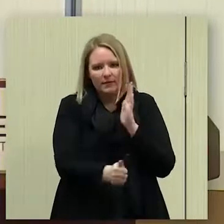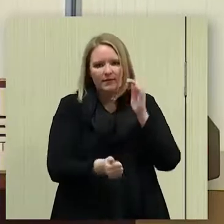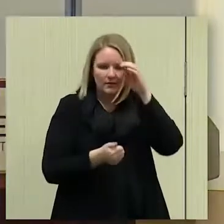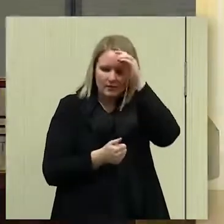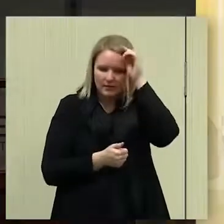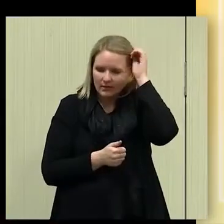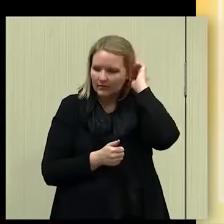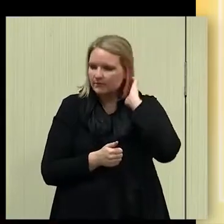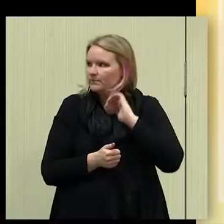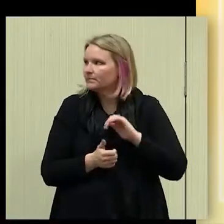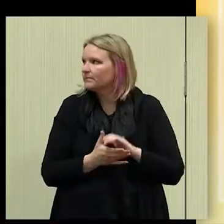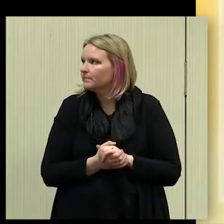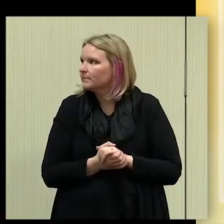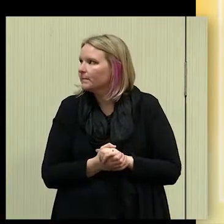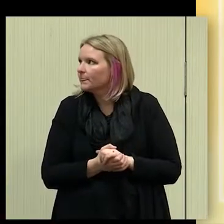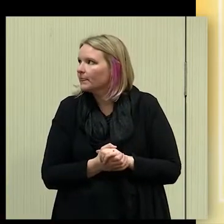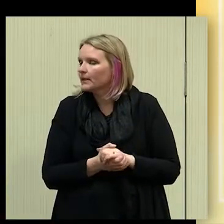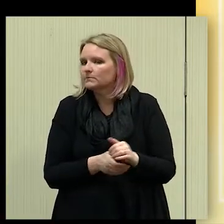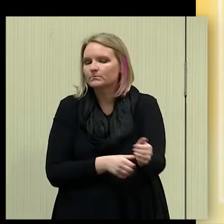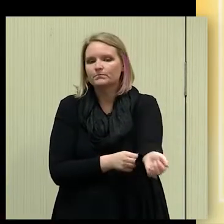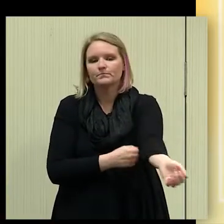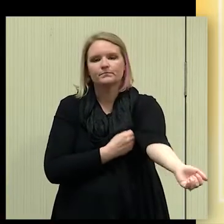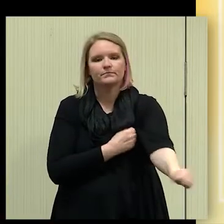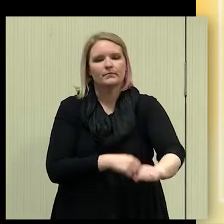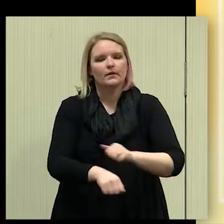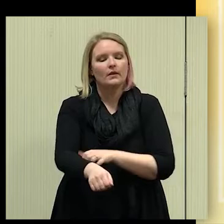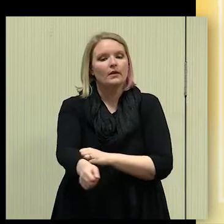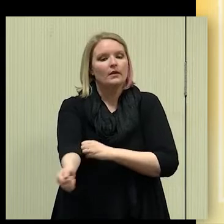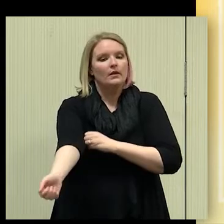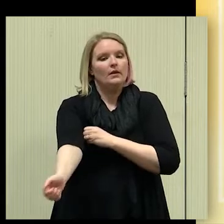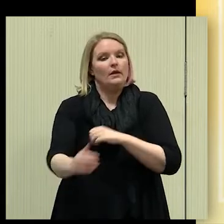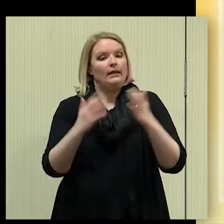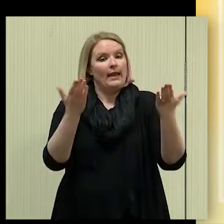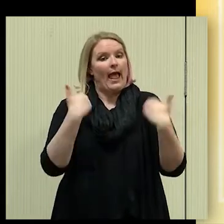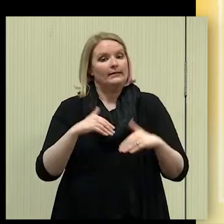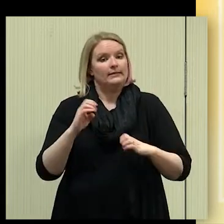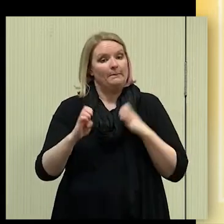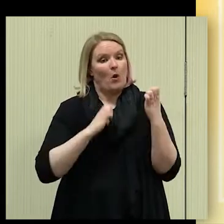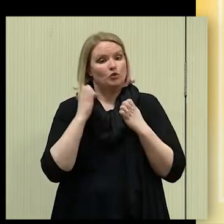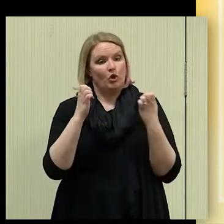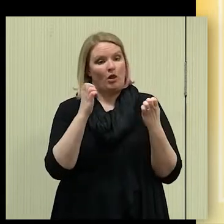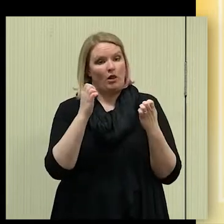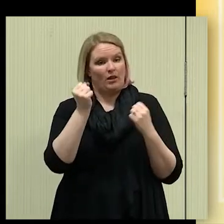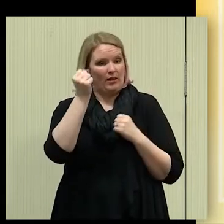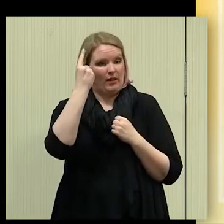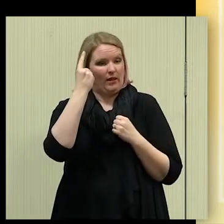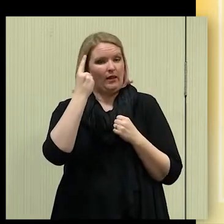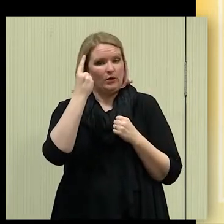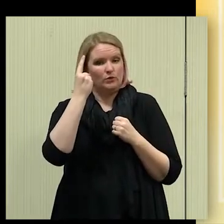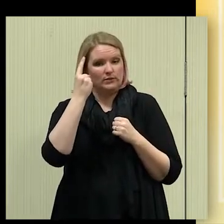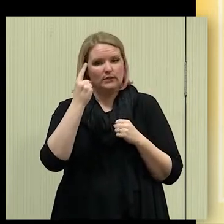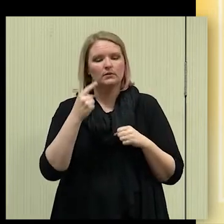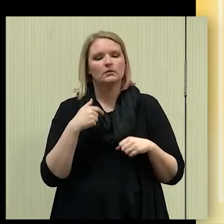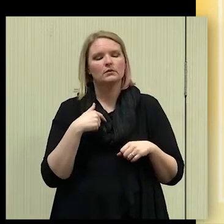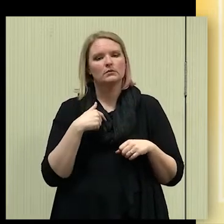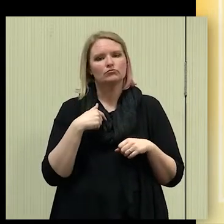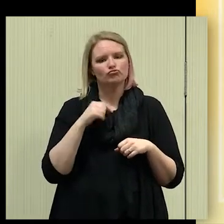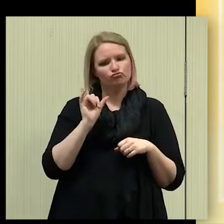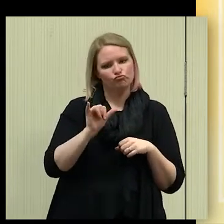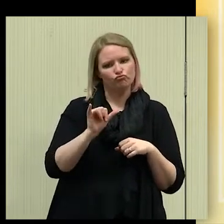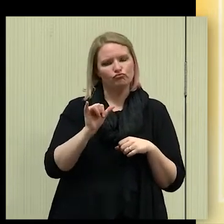skills. Okay. Next thing I want to talk about briefly is emotional literacy. So kind of handling and